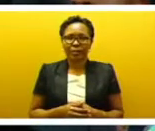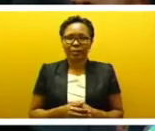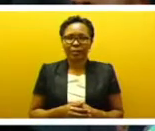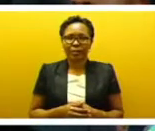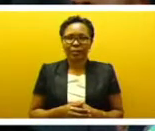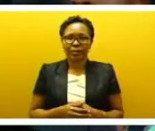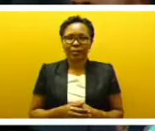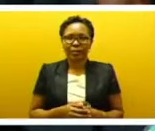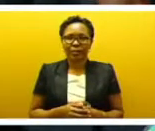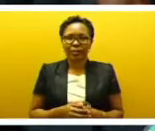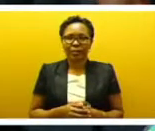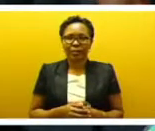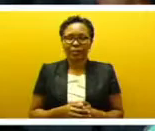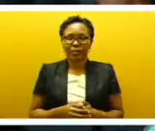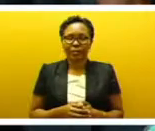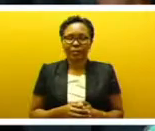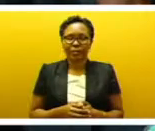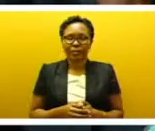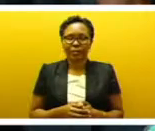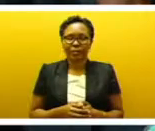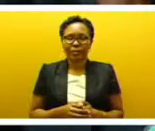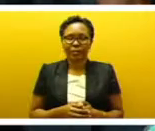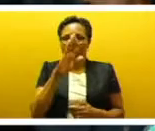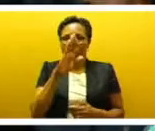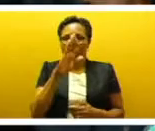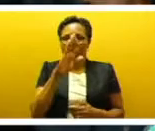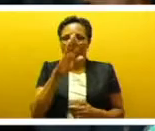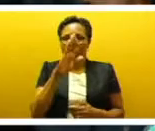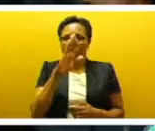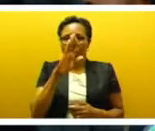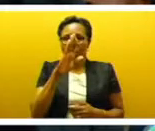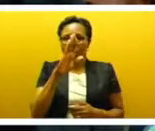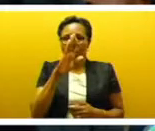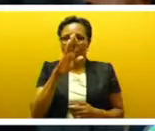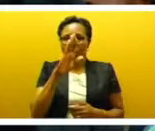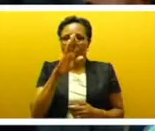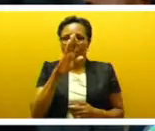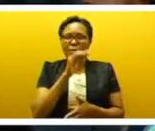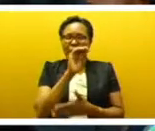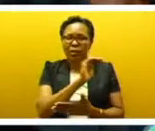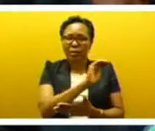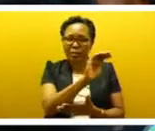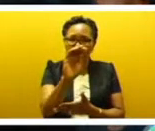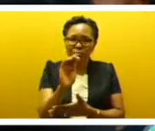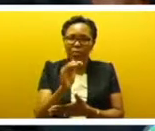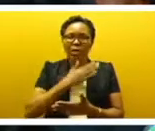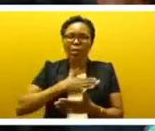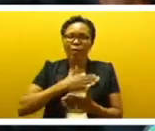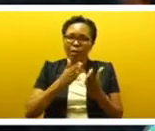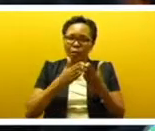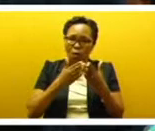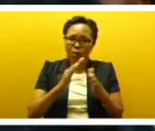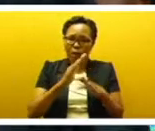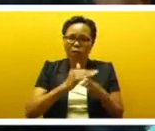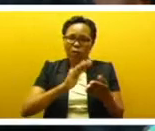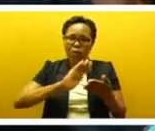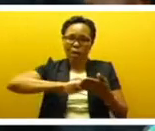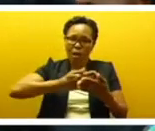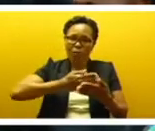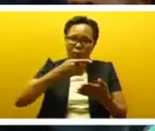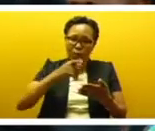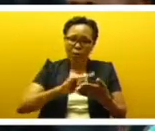This is the IEBC's own document. We're asking that you open on your own devices, but even as we